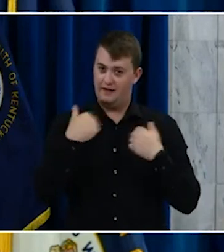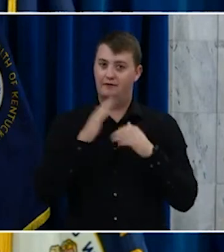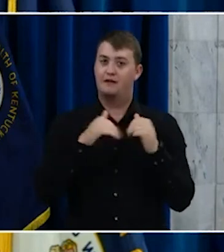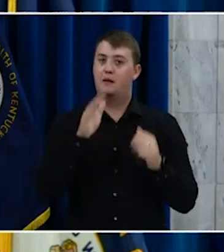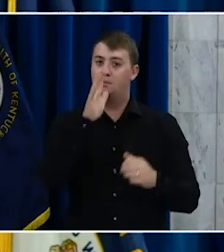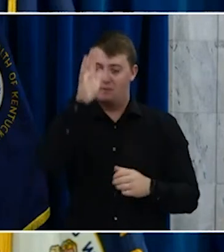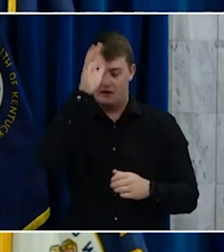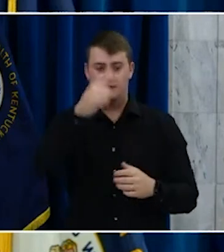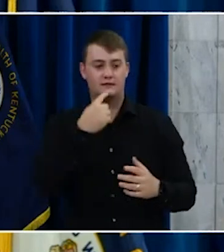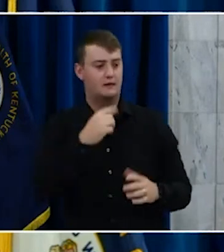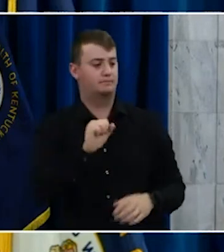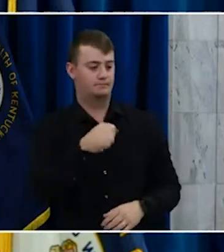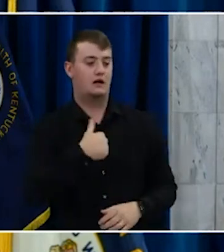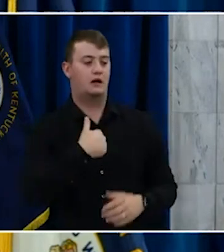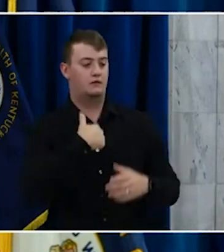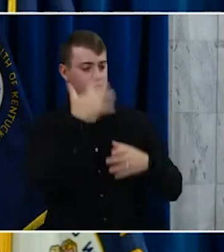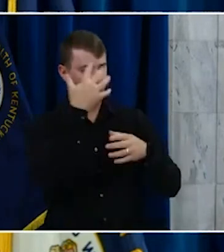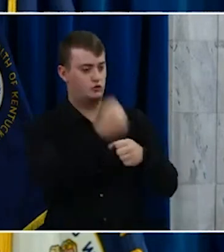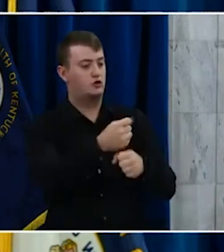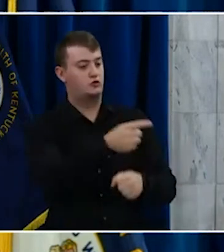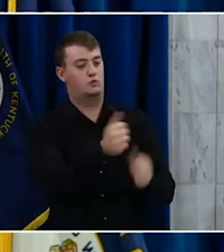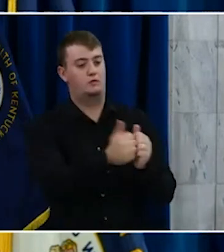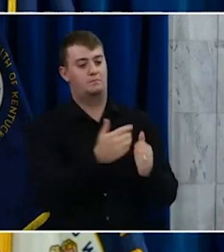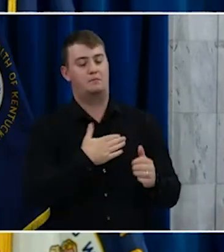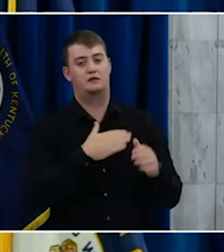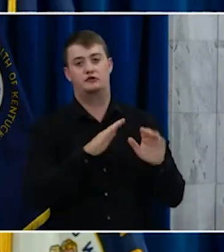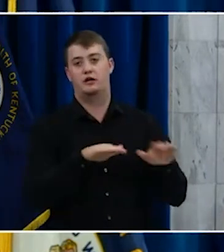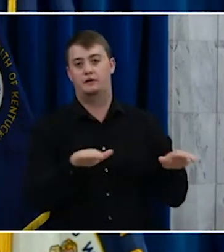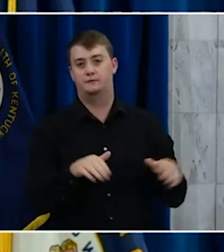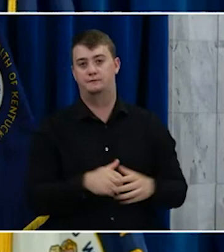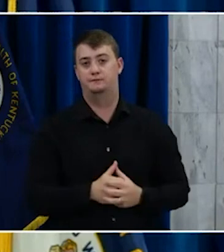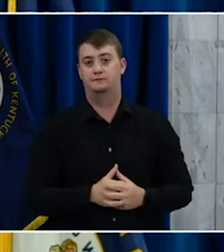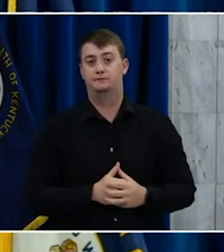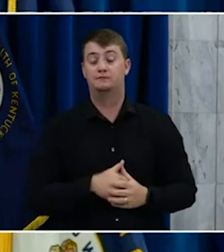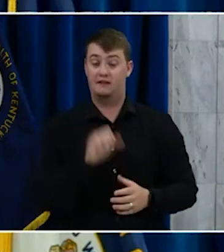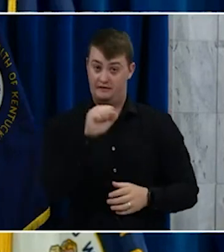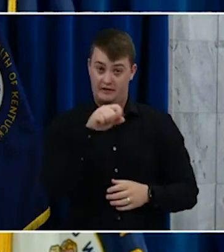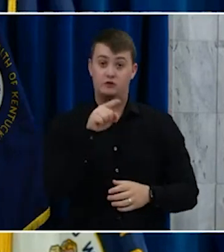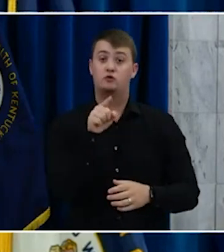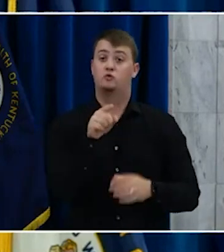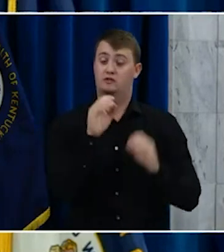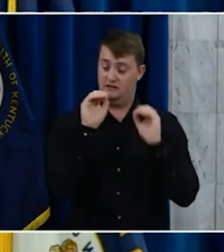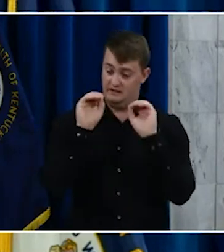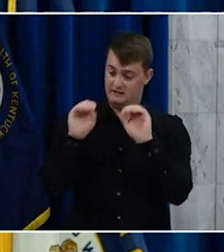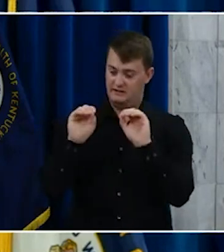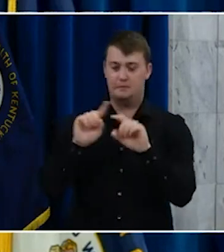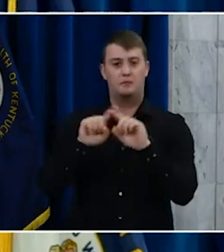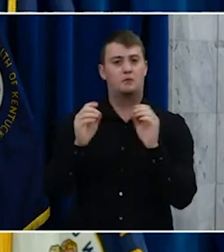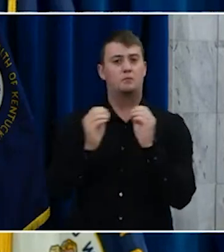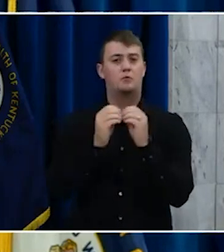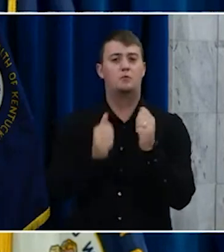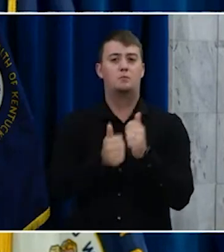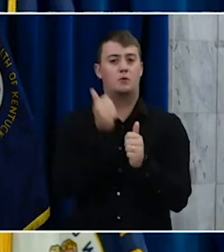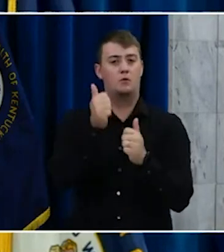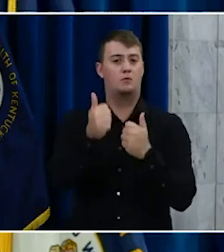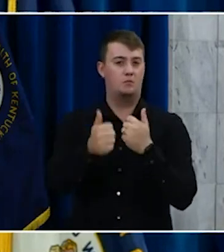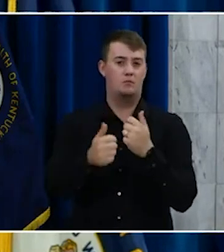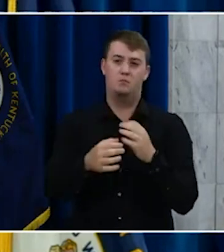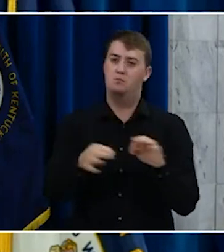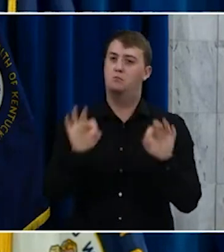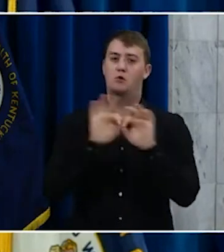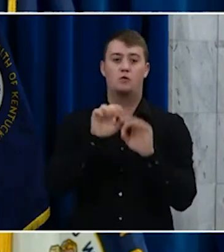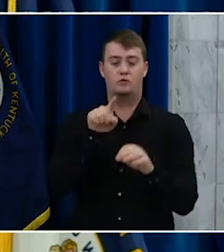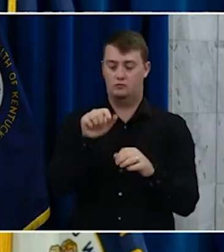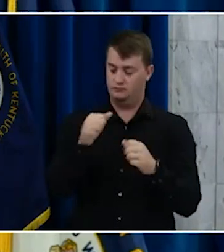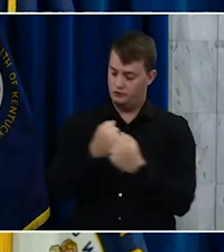to say, I trust you with my child. Yes, you educate them, but more importantly, you love them.